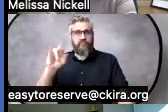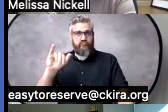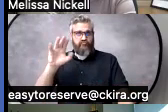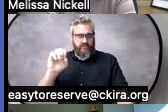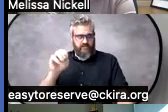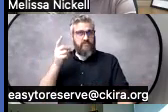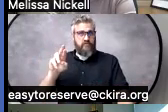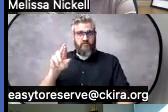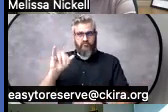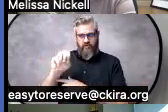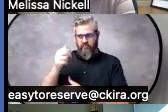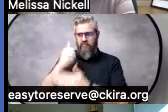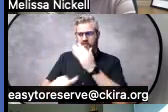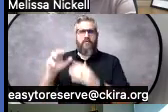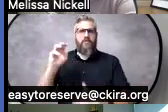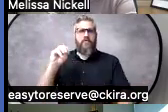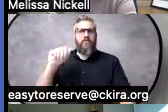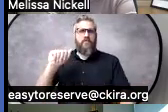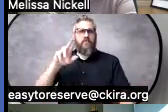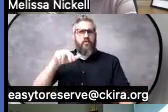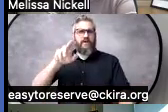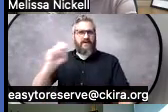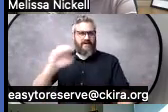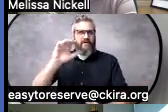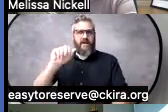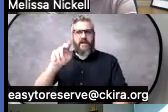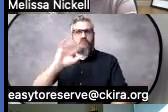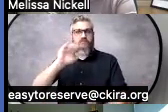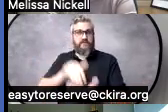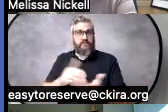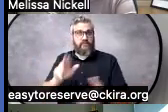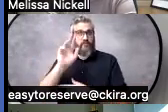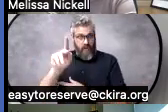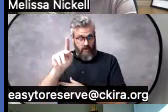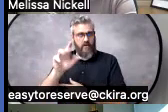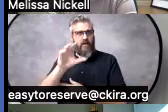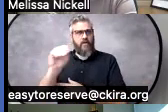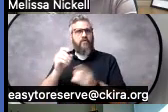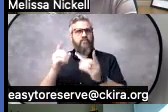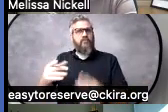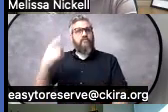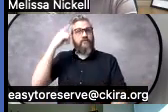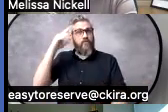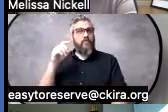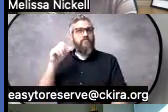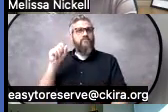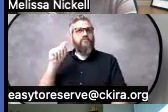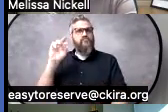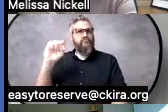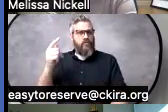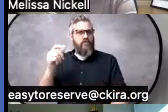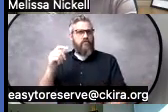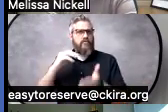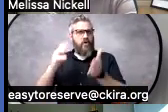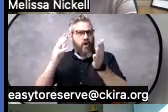part of the Markey Cancer Center here at the University of Kentucky and is a co-director for the Strong Scholars Program. She's going to be